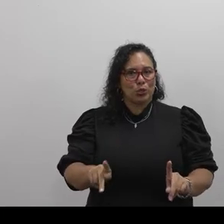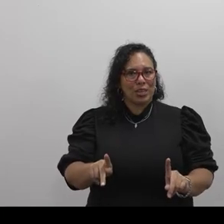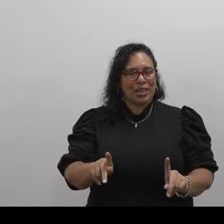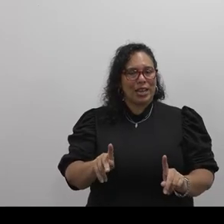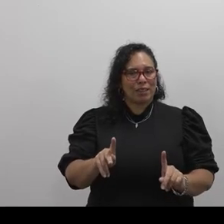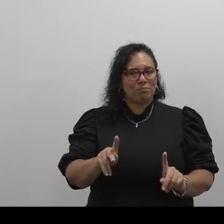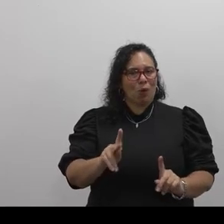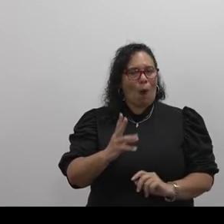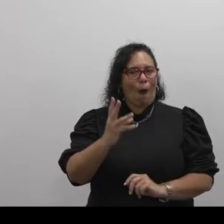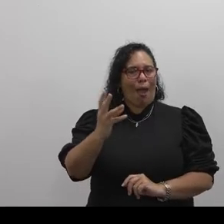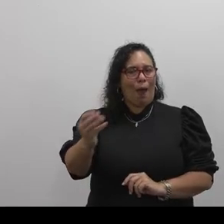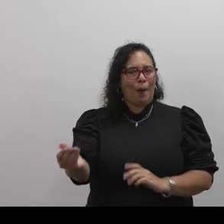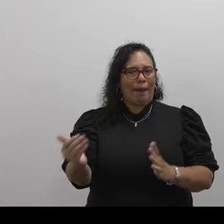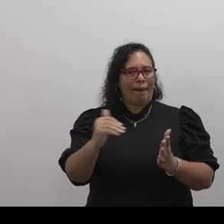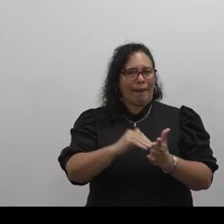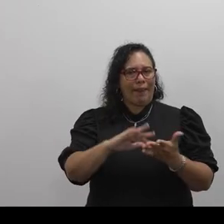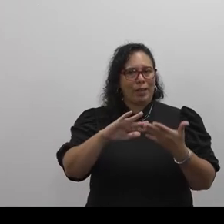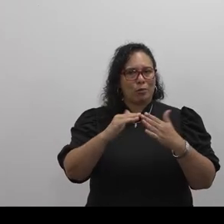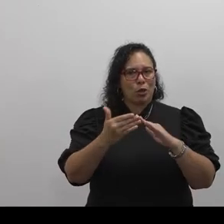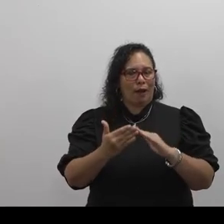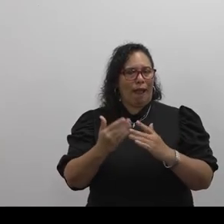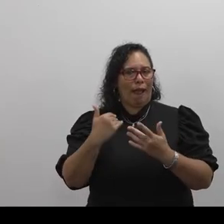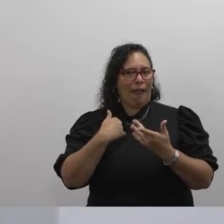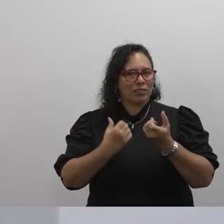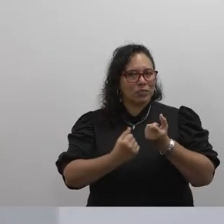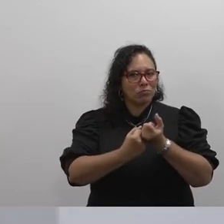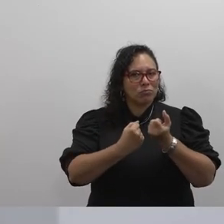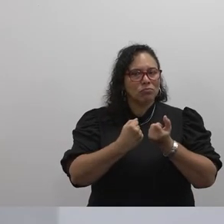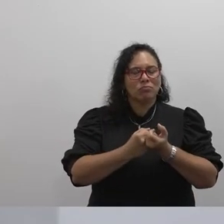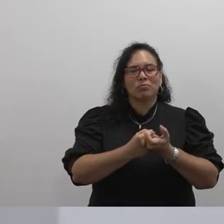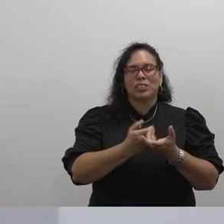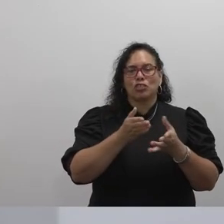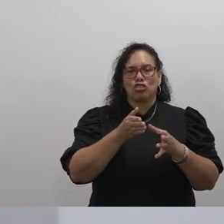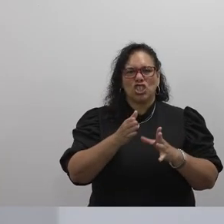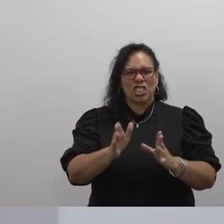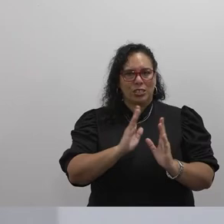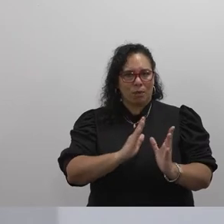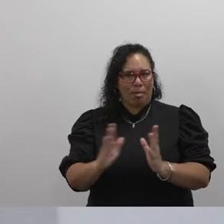the community and have support from Prospect Studios in the strategic planning process,